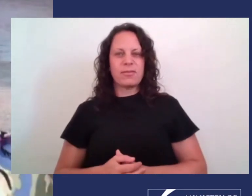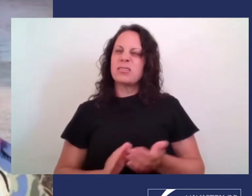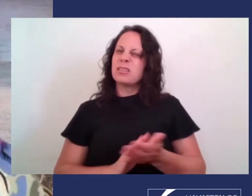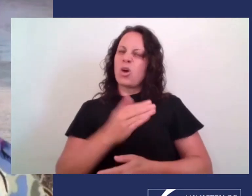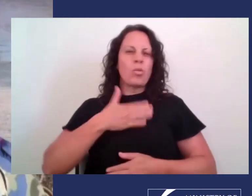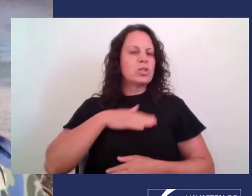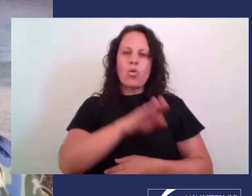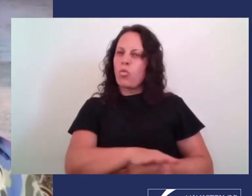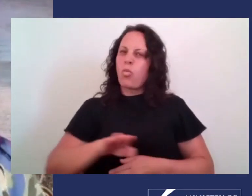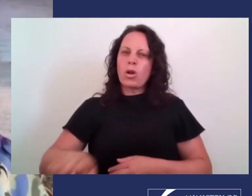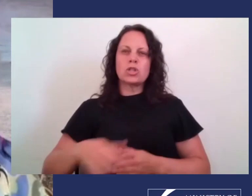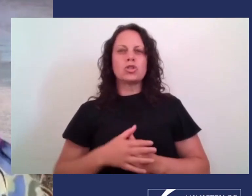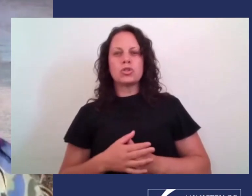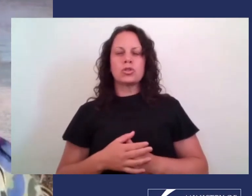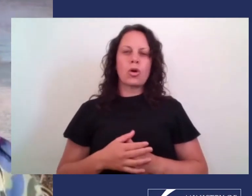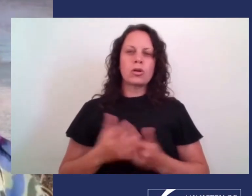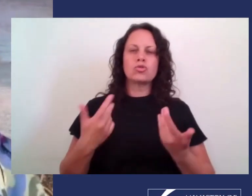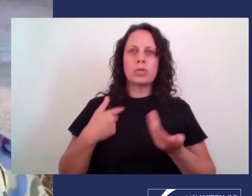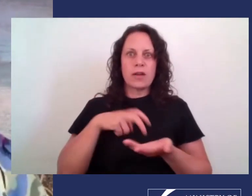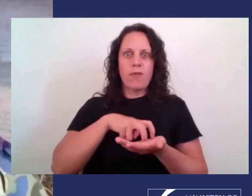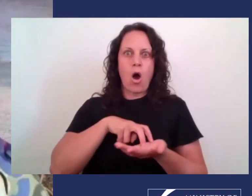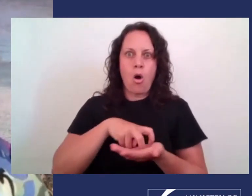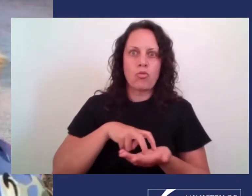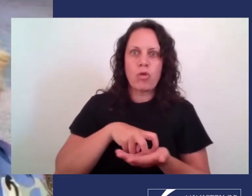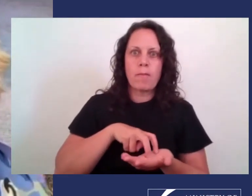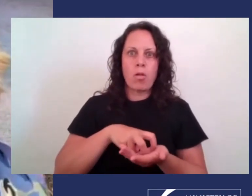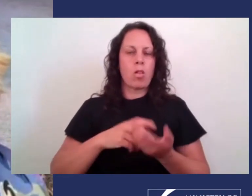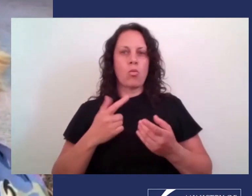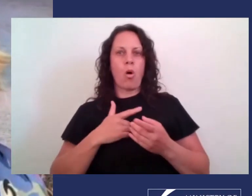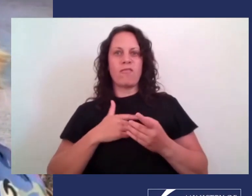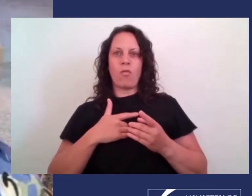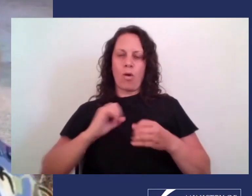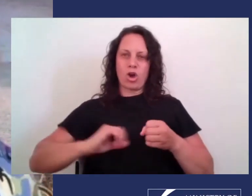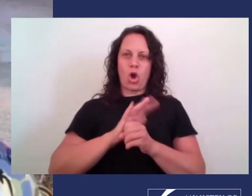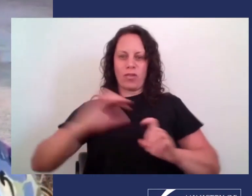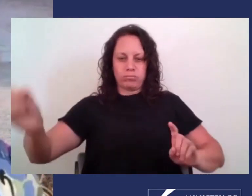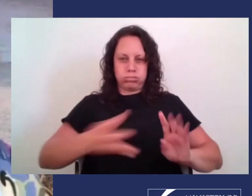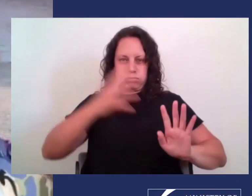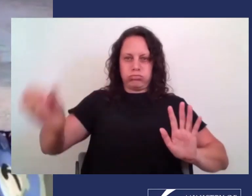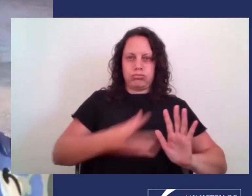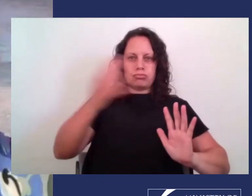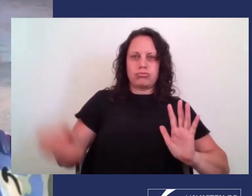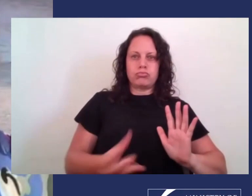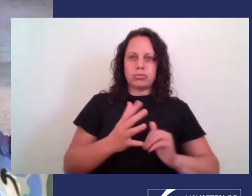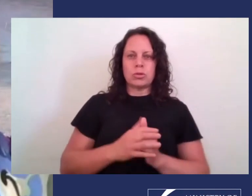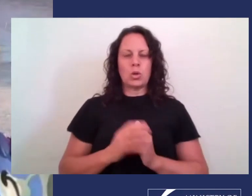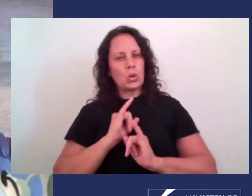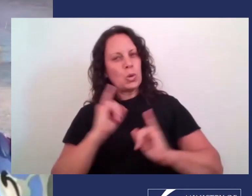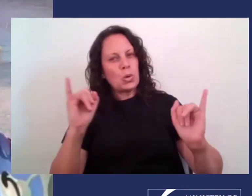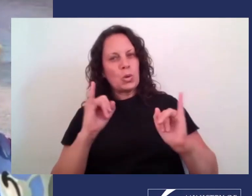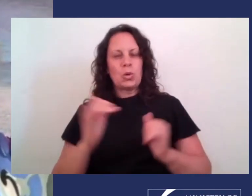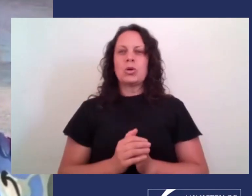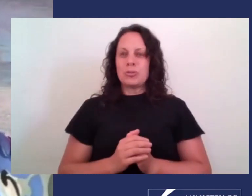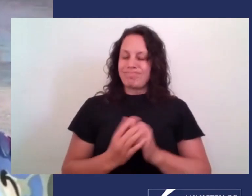tamariki to be left in the front line of vulnerability to the COVID pandemic. We've already had, very sadly, one under